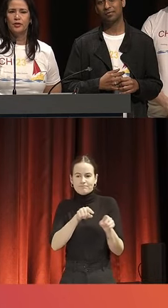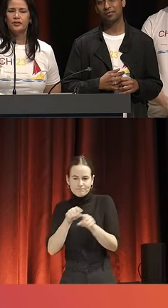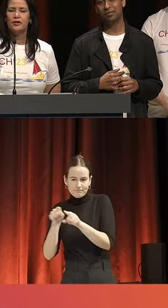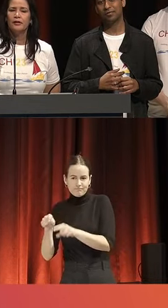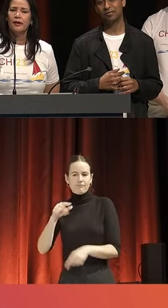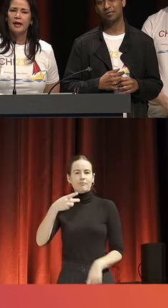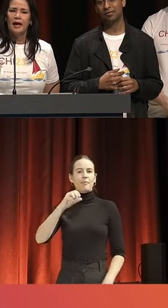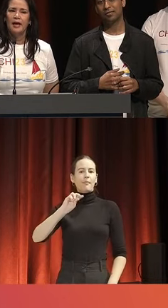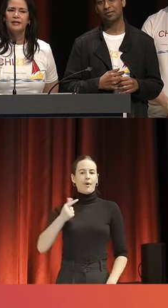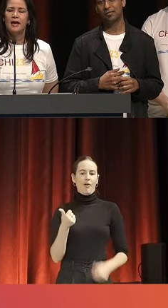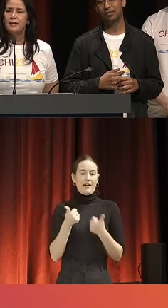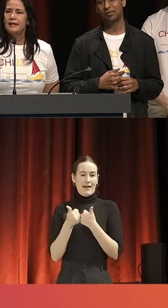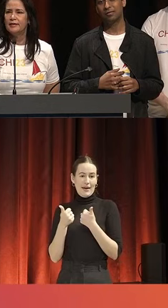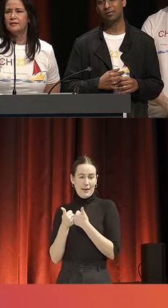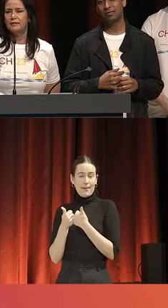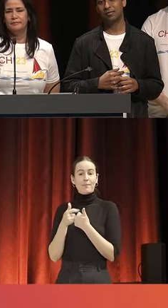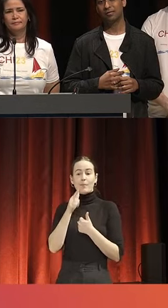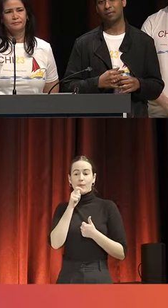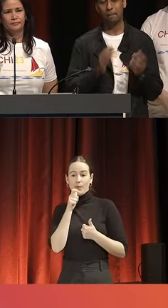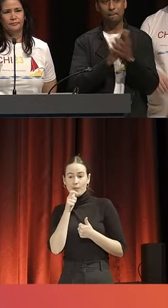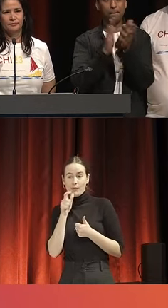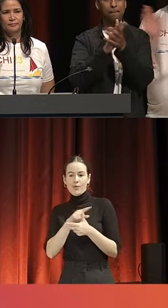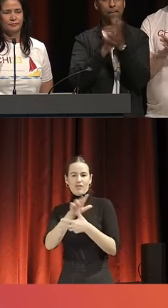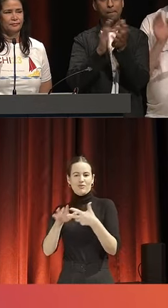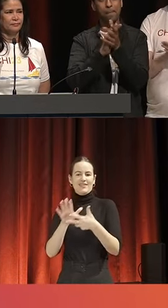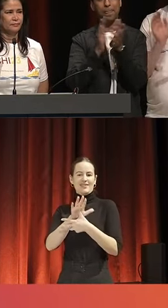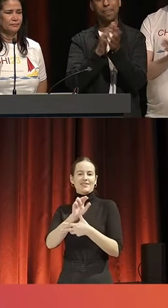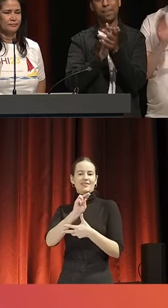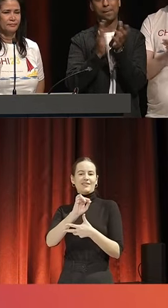Tobias Wursthorn, and Jan Jessen.